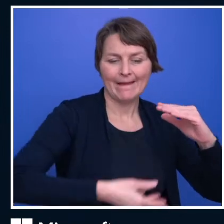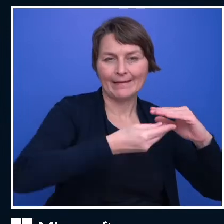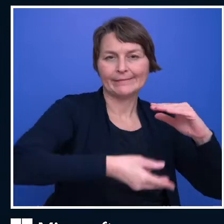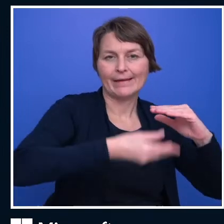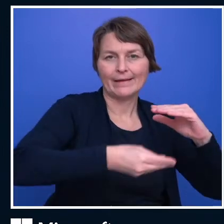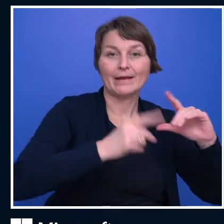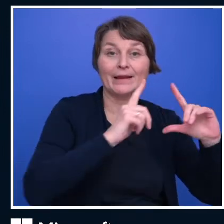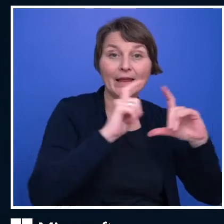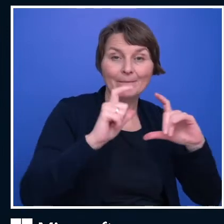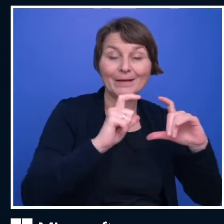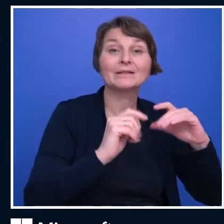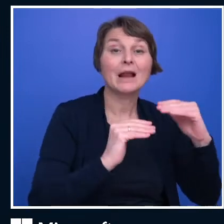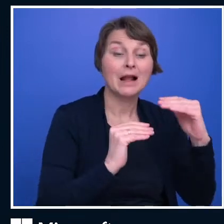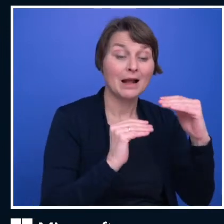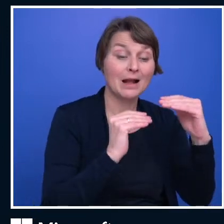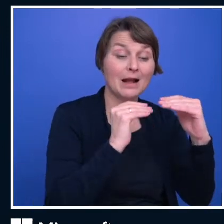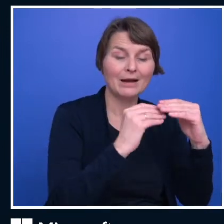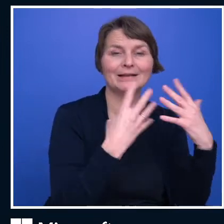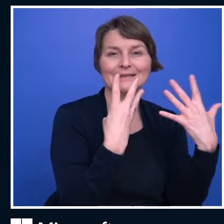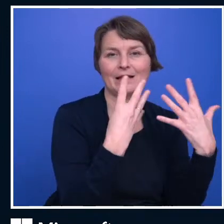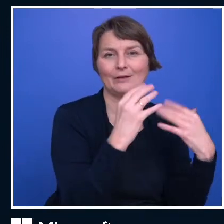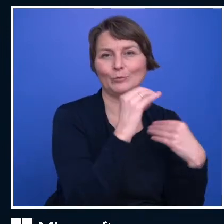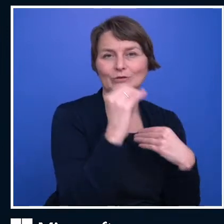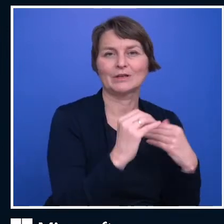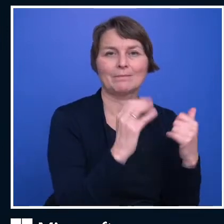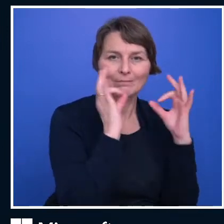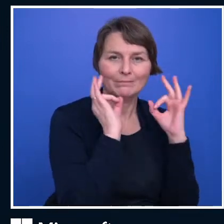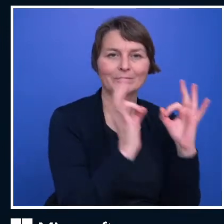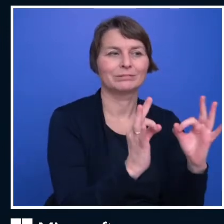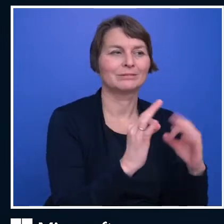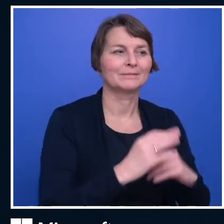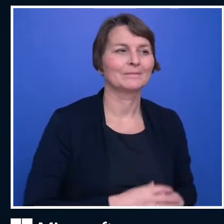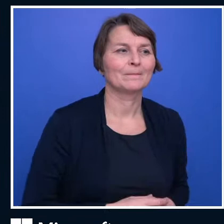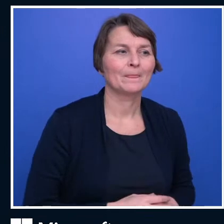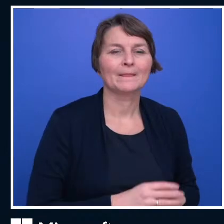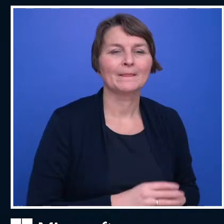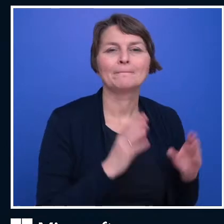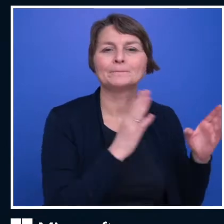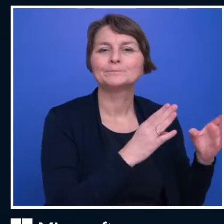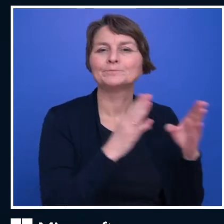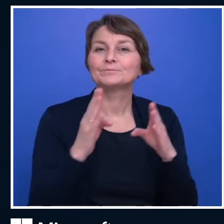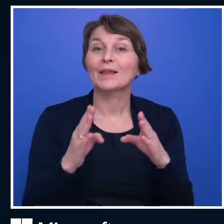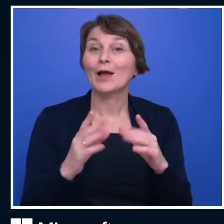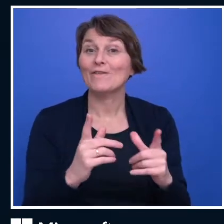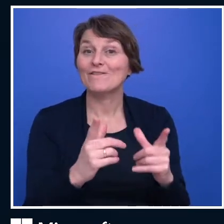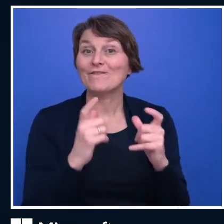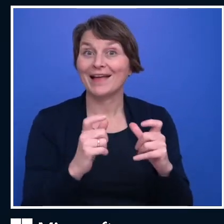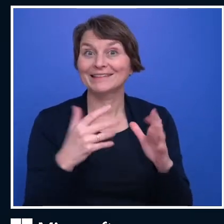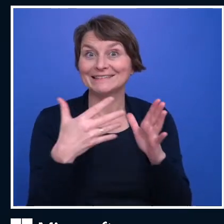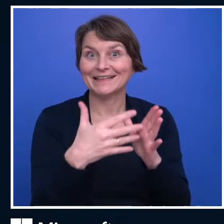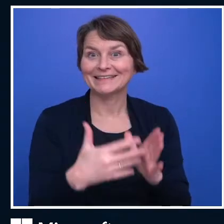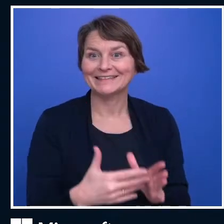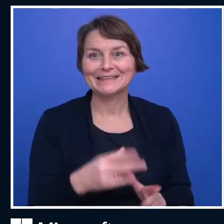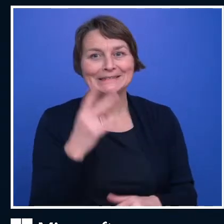90% precision threshold. And so now let's quick test with this one and see how it goes.